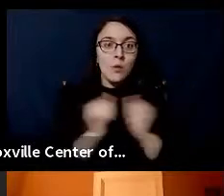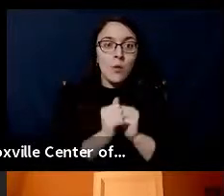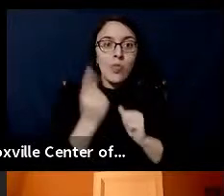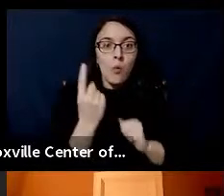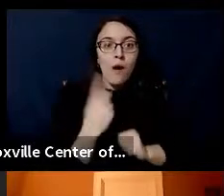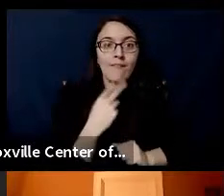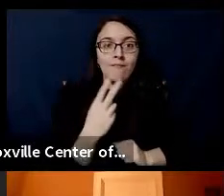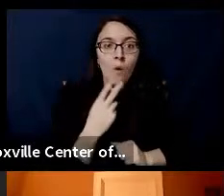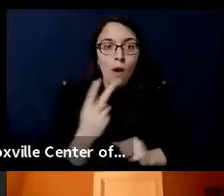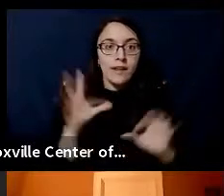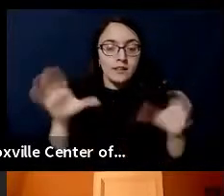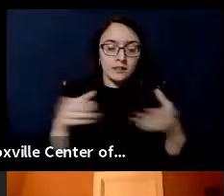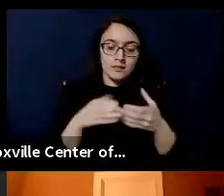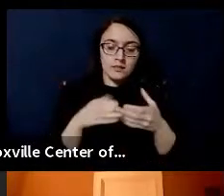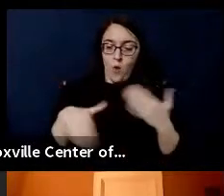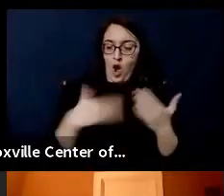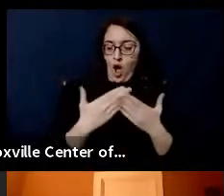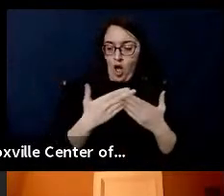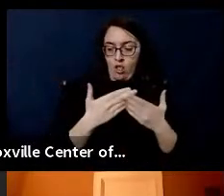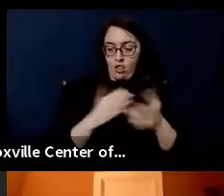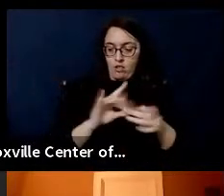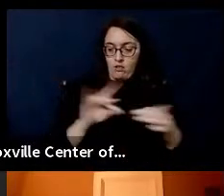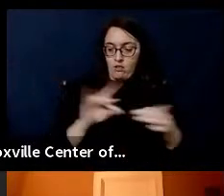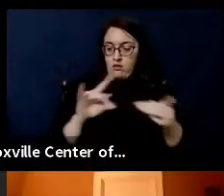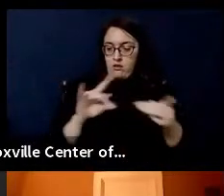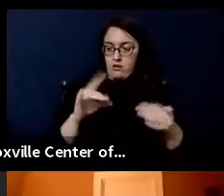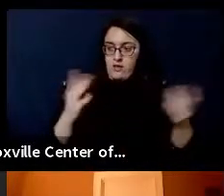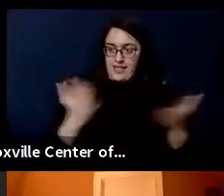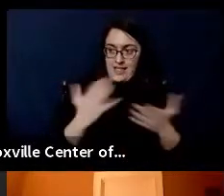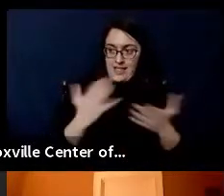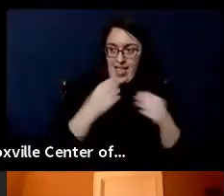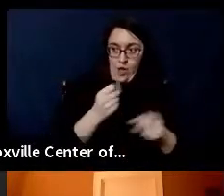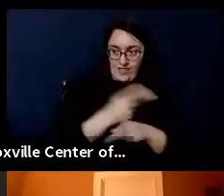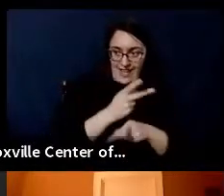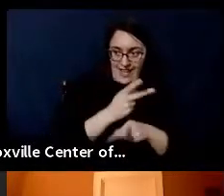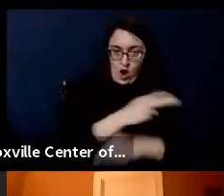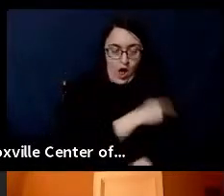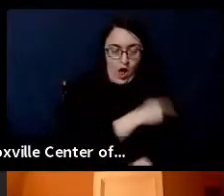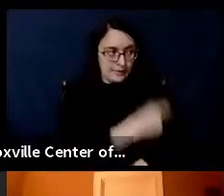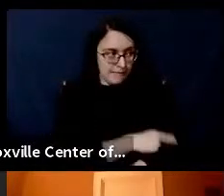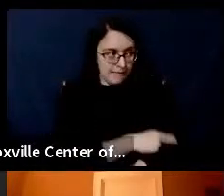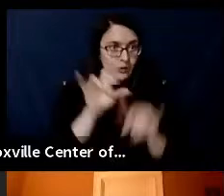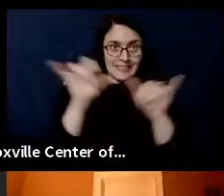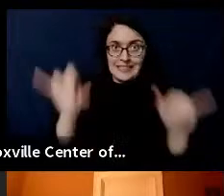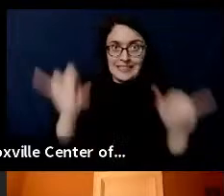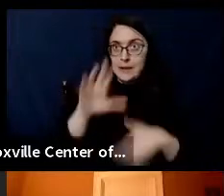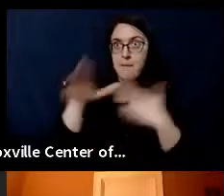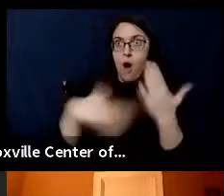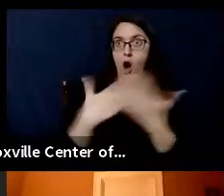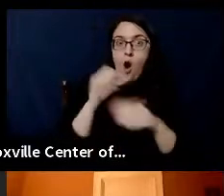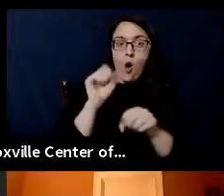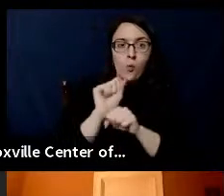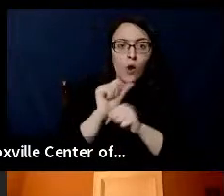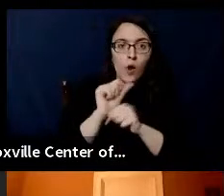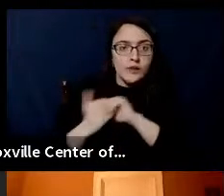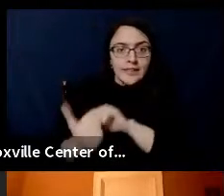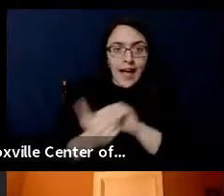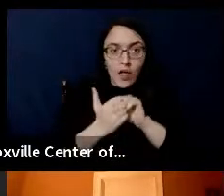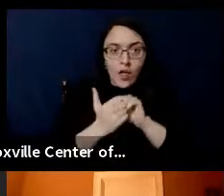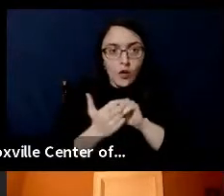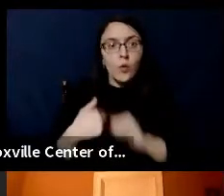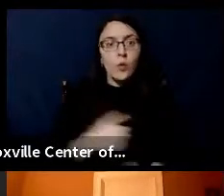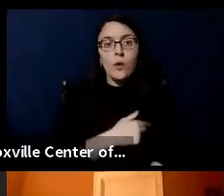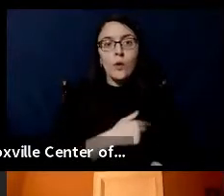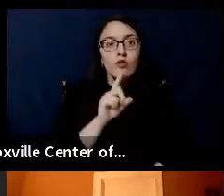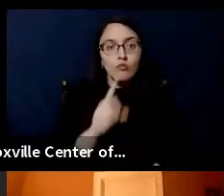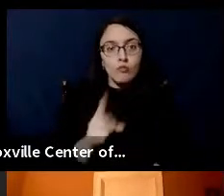healthcare here is here for everybody, that all systems are working together, and that we really need to,